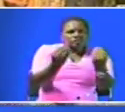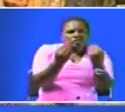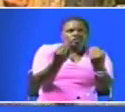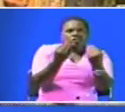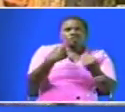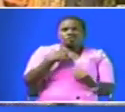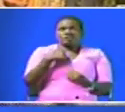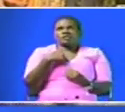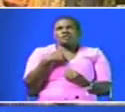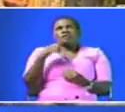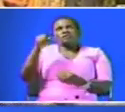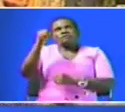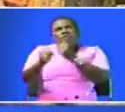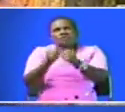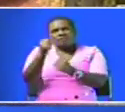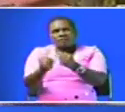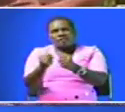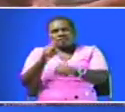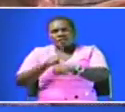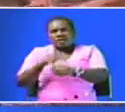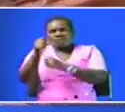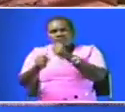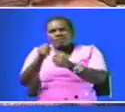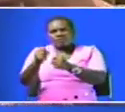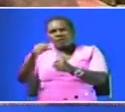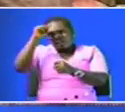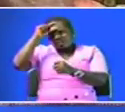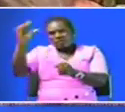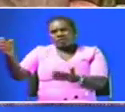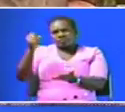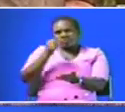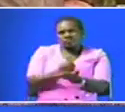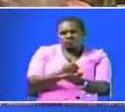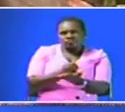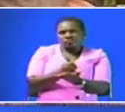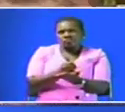akatufundisha. Kufika 55 akachukuliwa na serikali, anakuwa